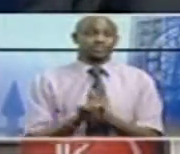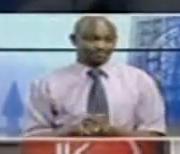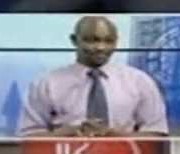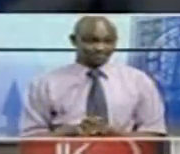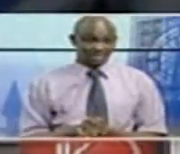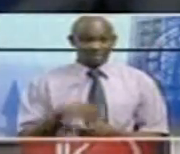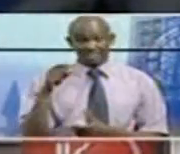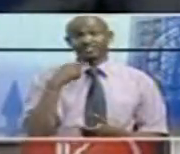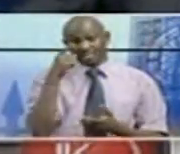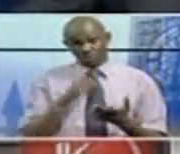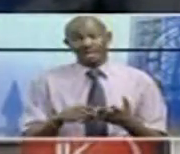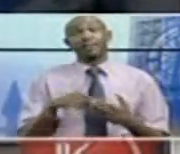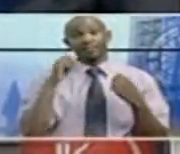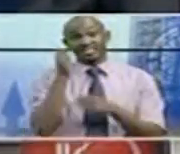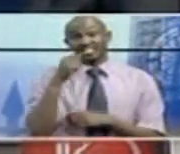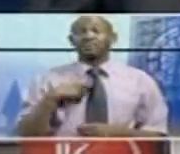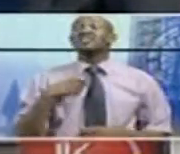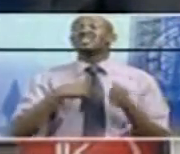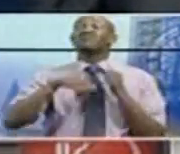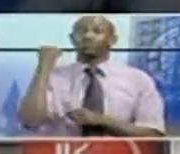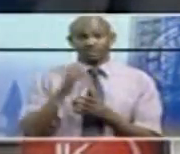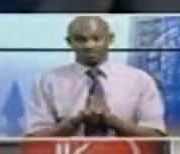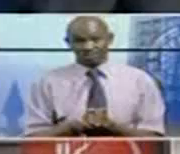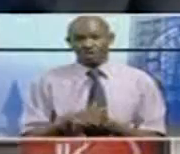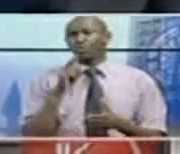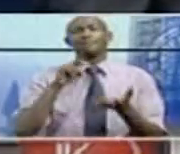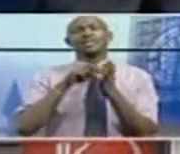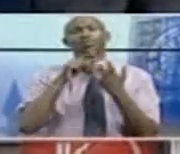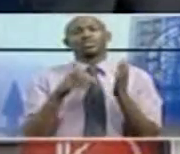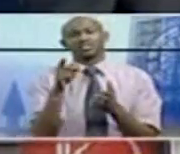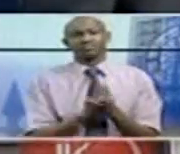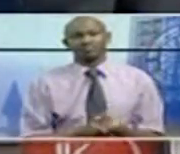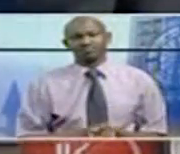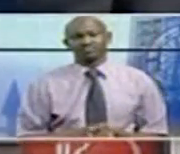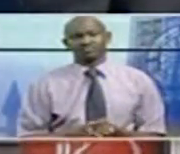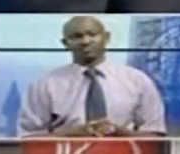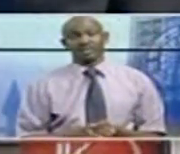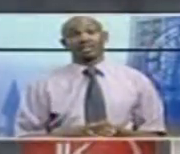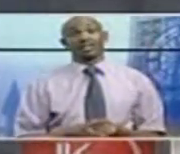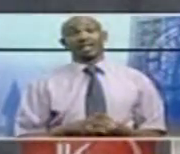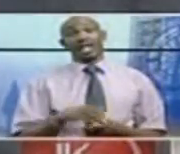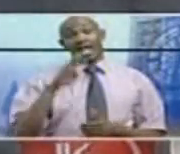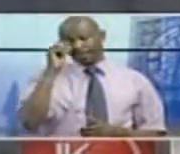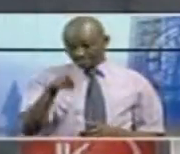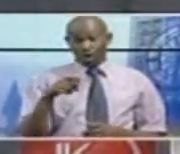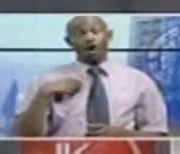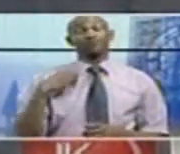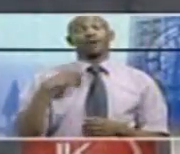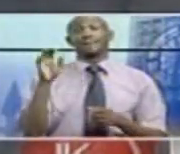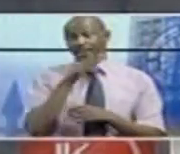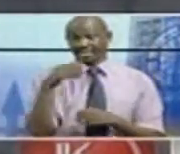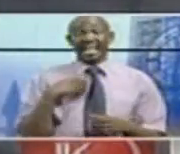He stood up to the president and said, I've refused. Let me tell you. What does that mean? Let me tell you. Members of parliament are independent